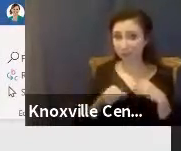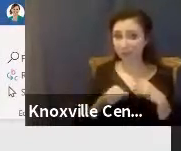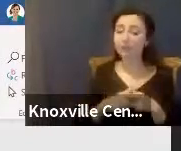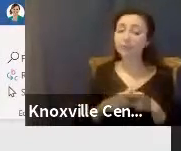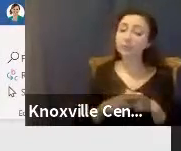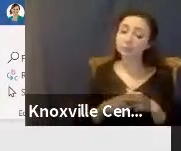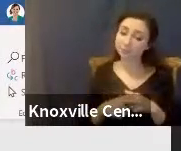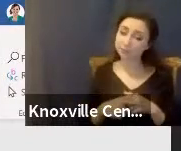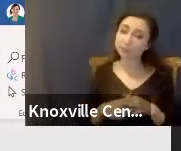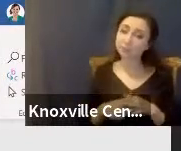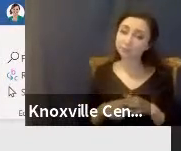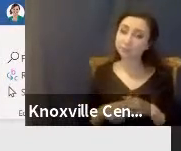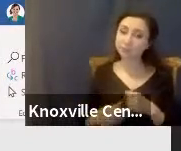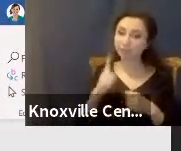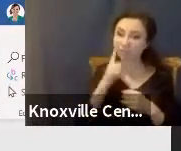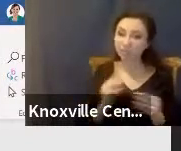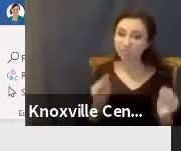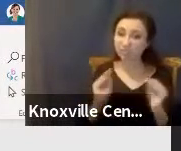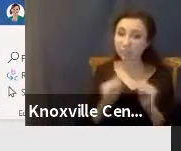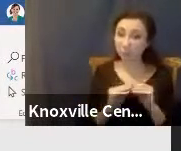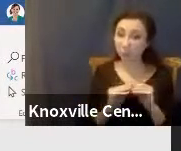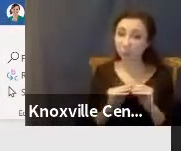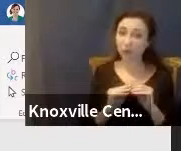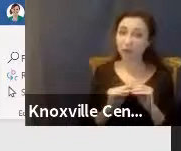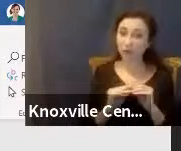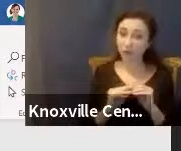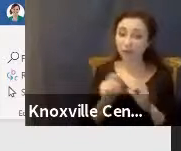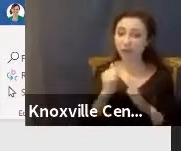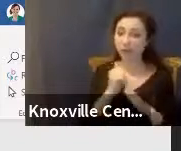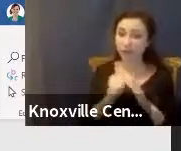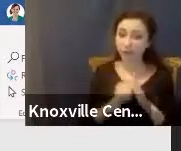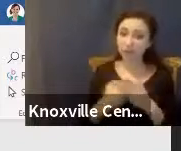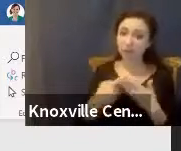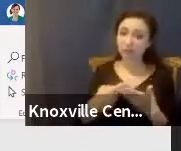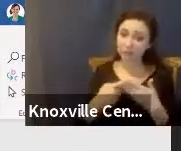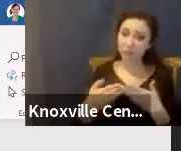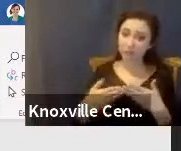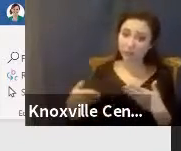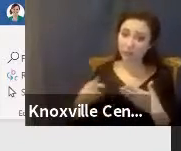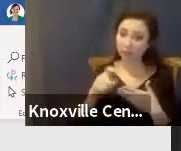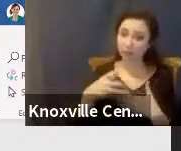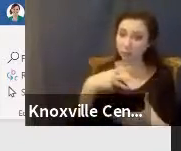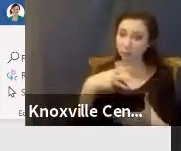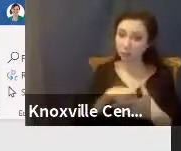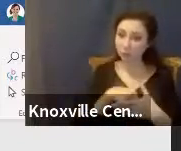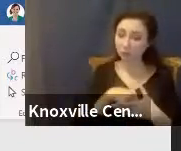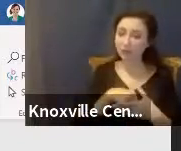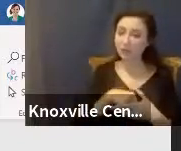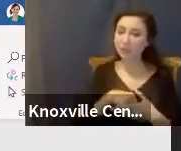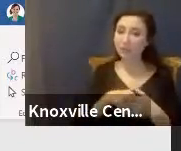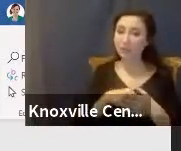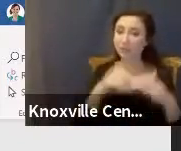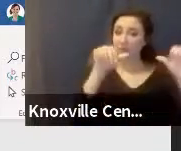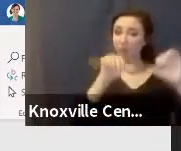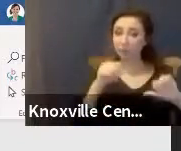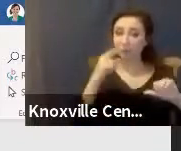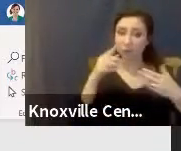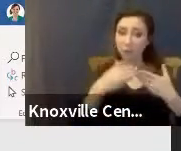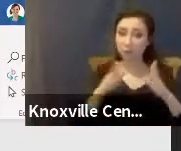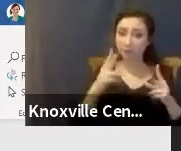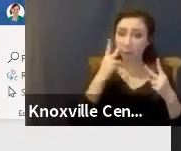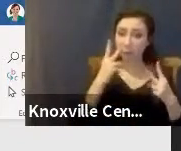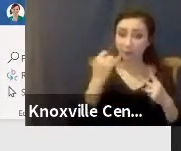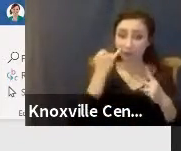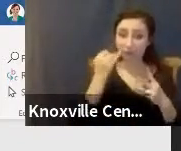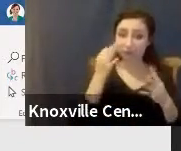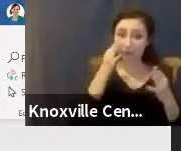think it's more agenda discussion items that need to be on there and published for the public to see them to decide if they